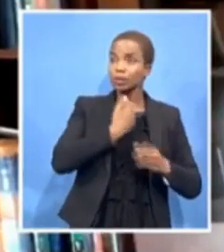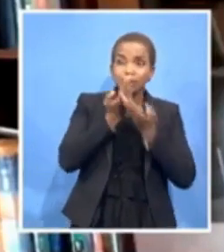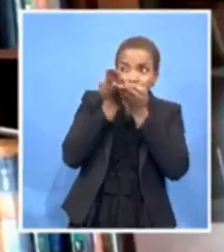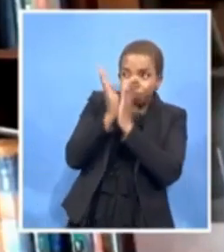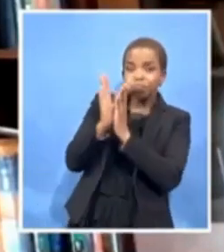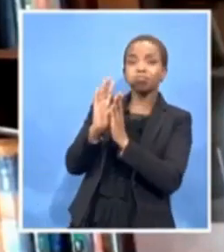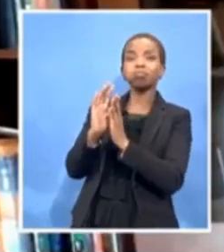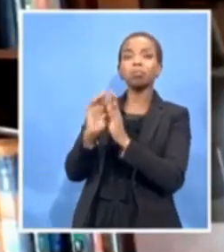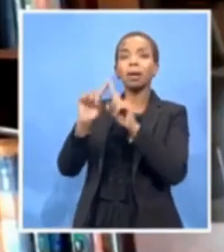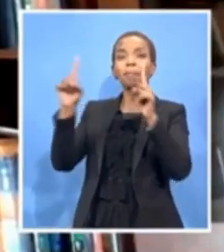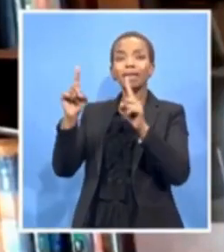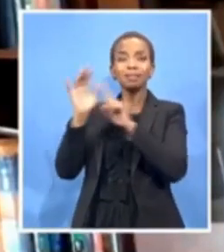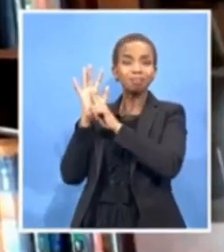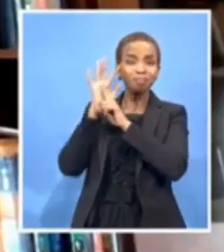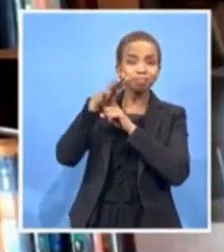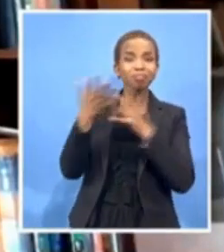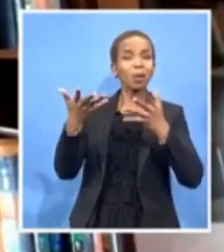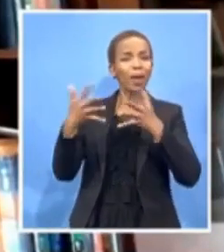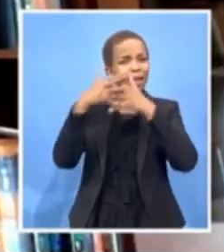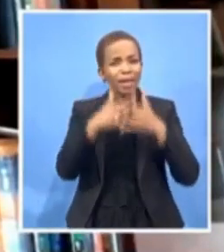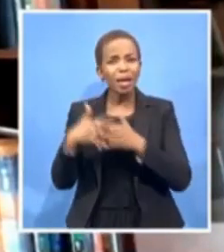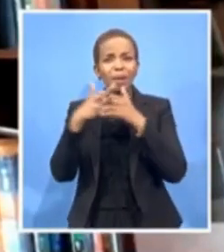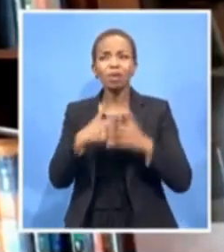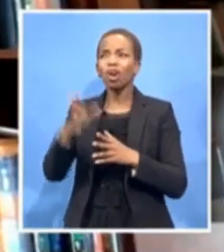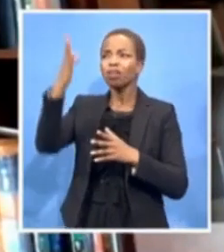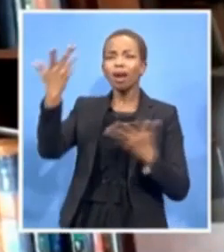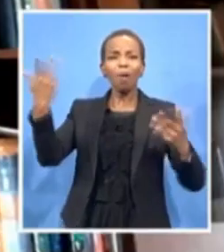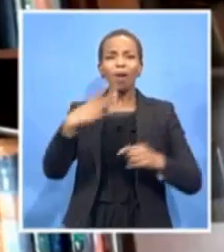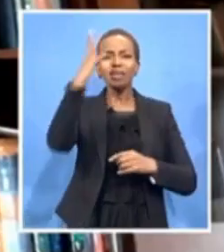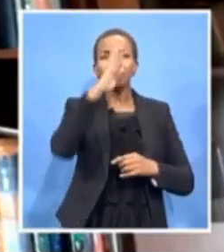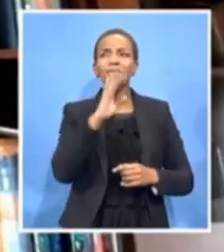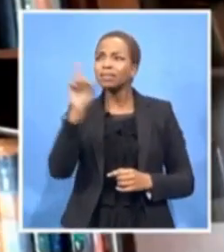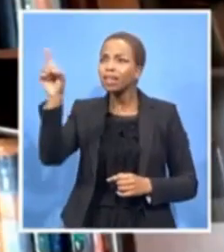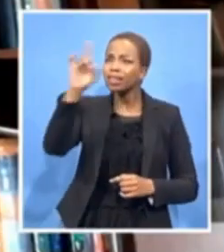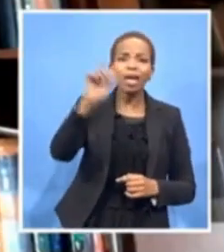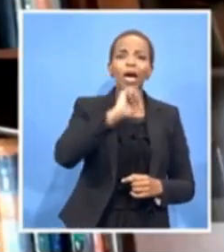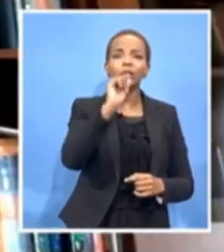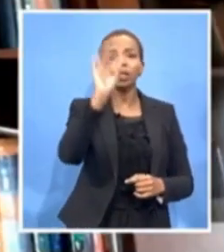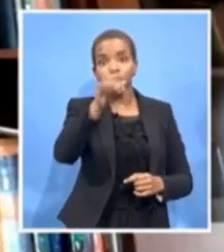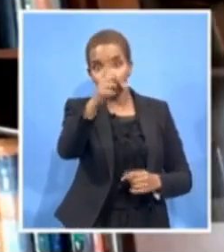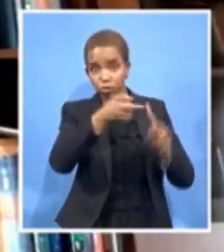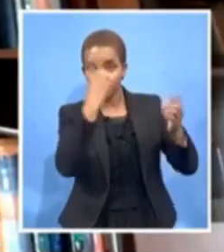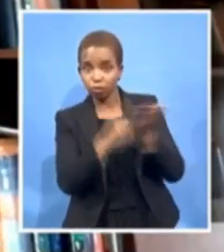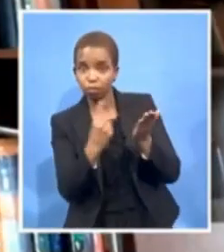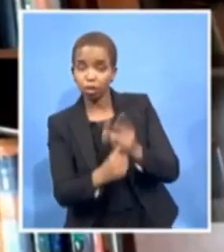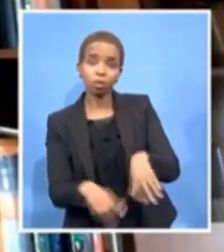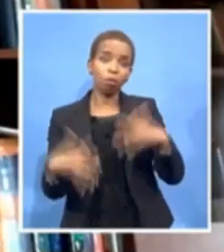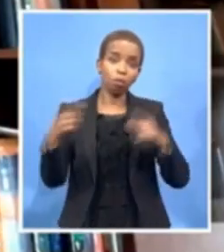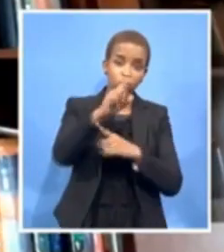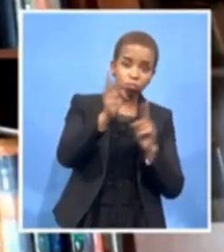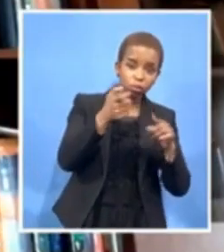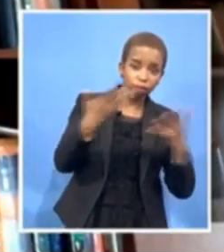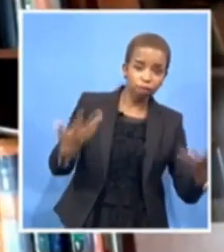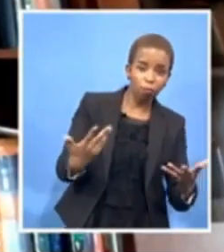or in Brazil, they are not asking whether they are Ghanaians or whether they are Guineans or whether they are Central